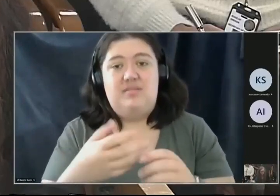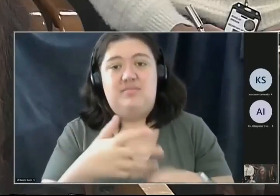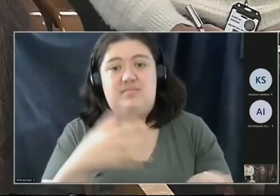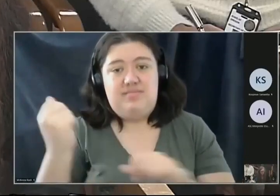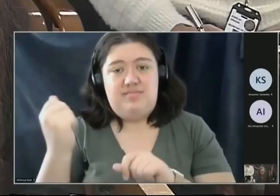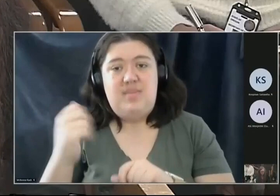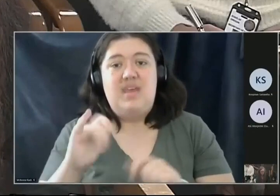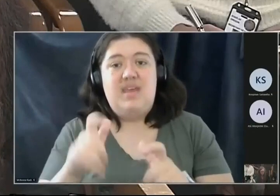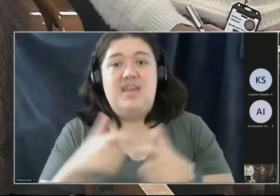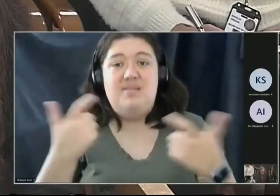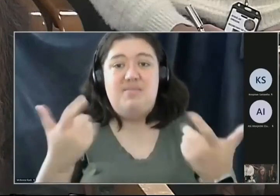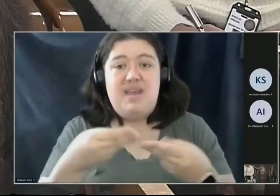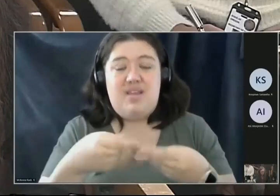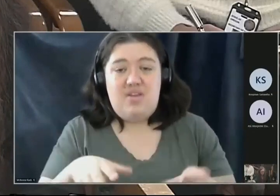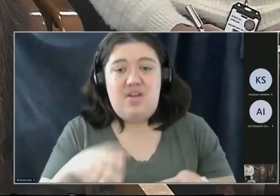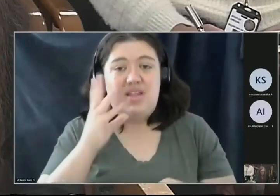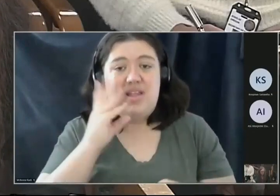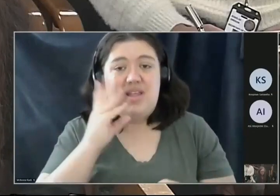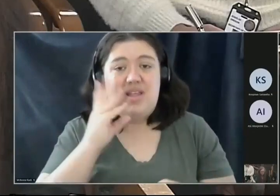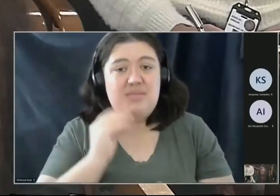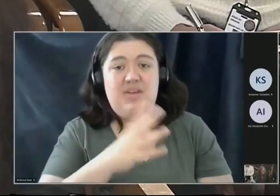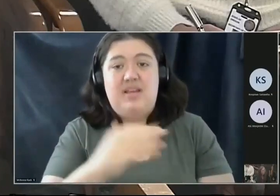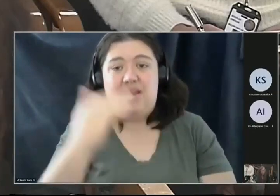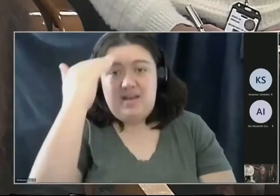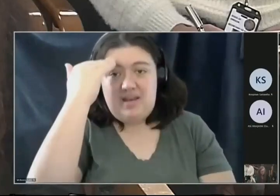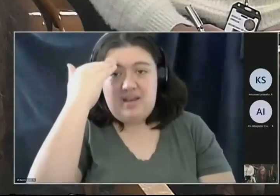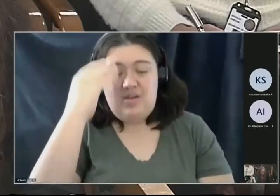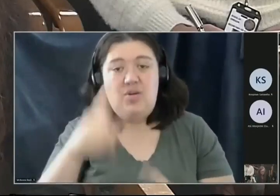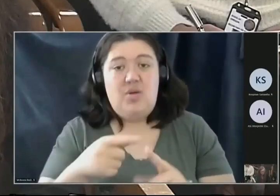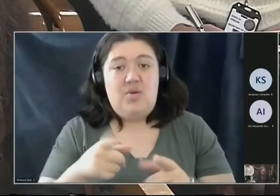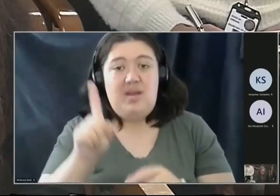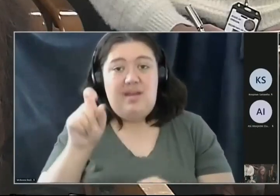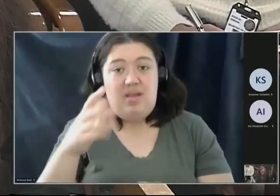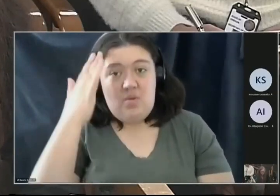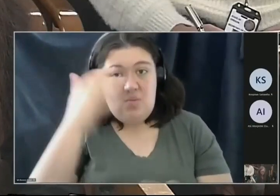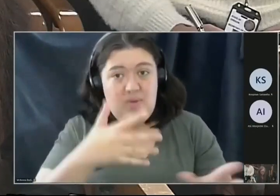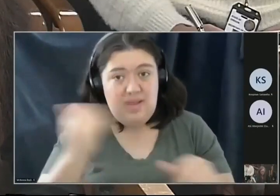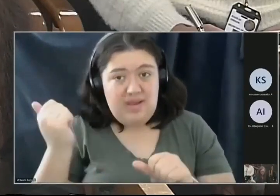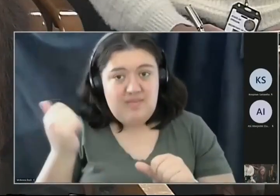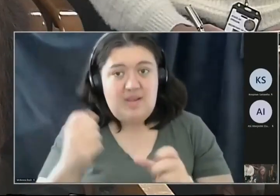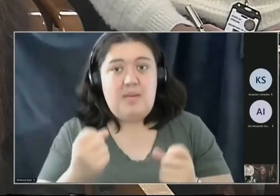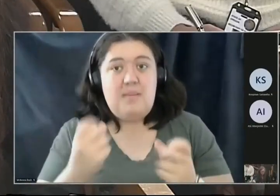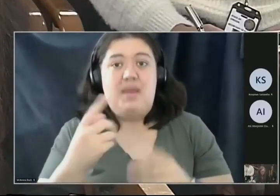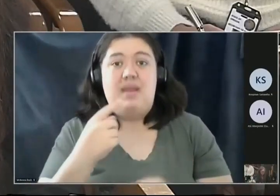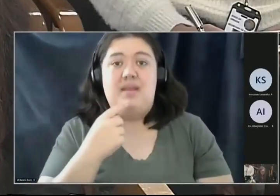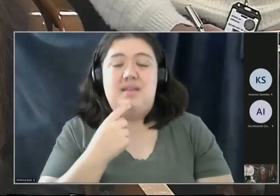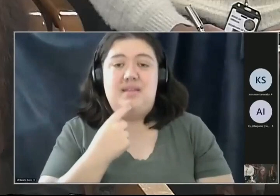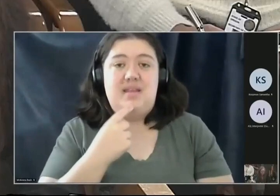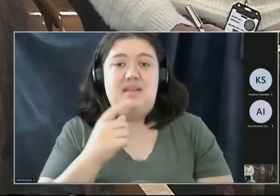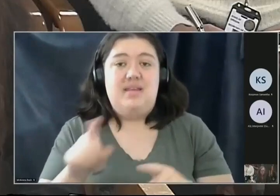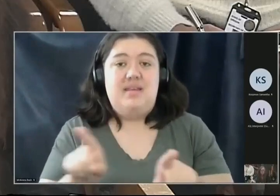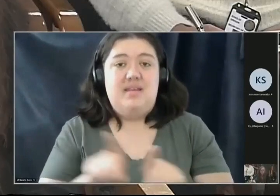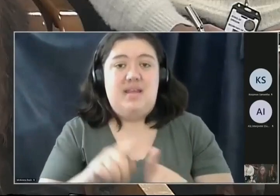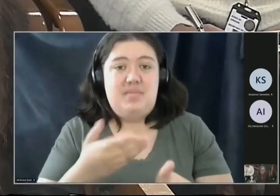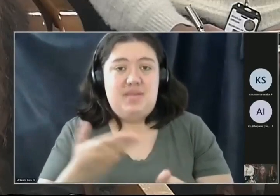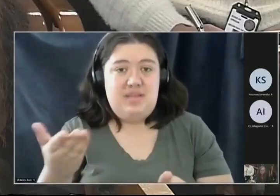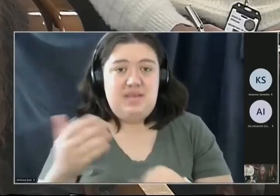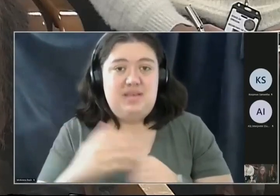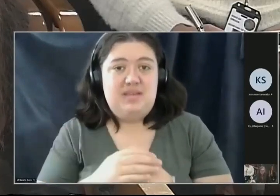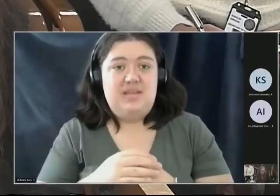of experience and knowledge. When we ask why they're leaving, many cite the same things: